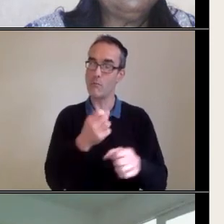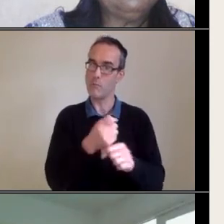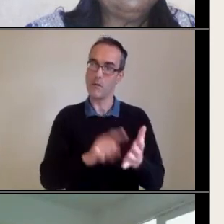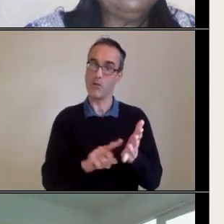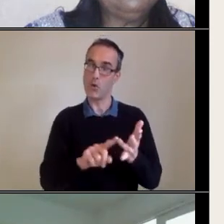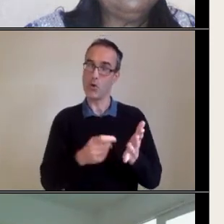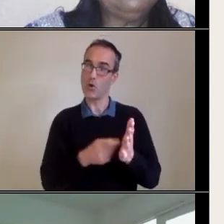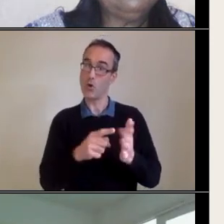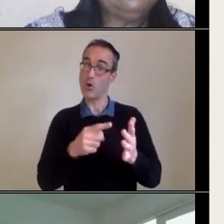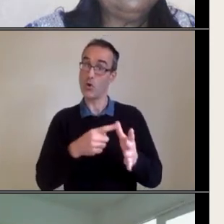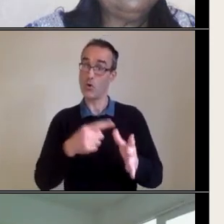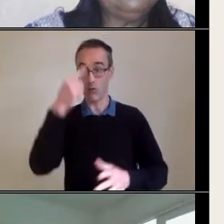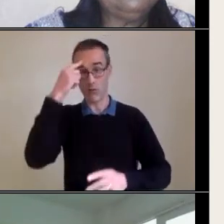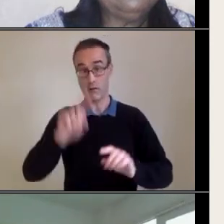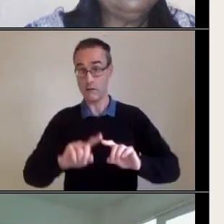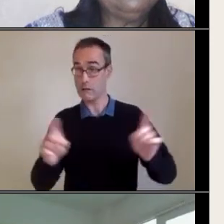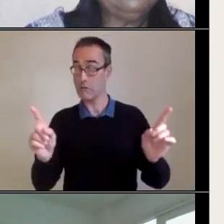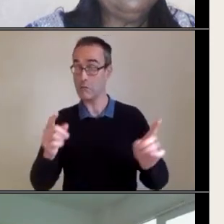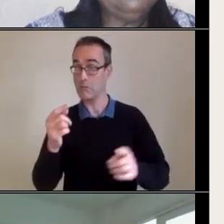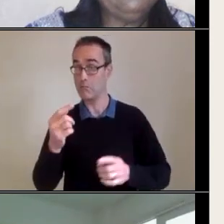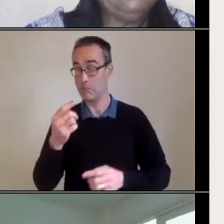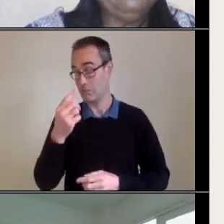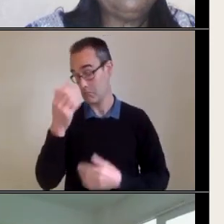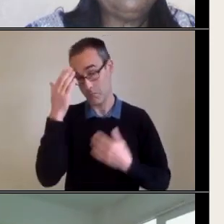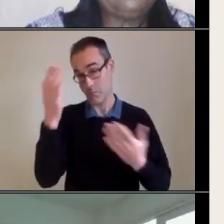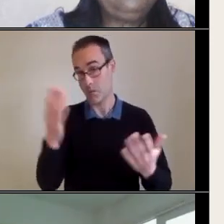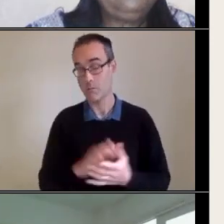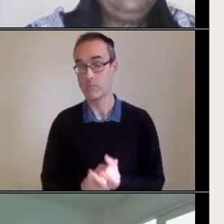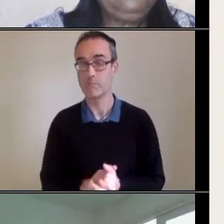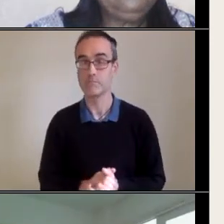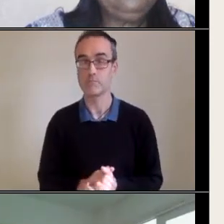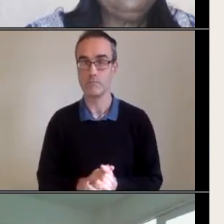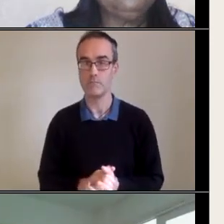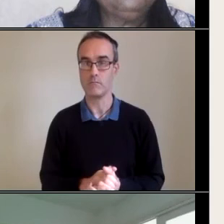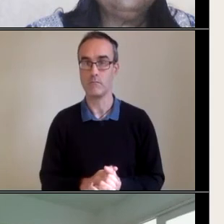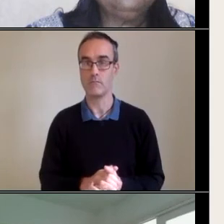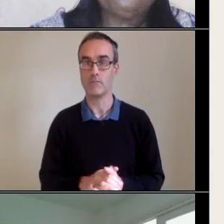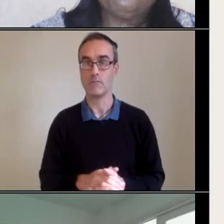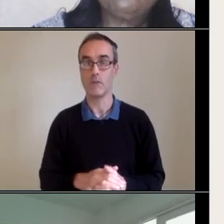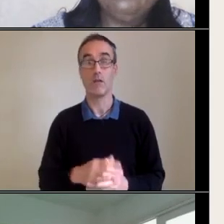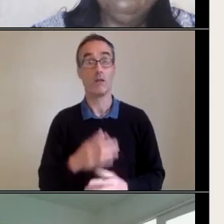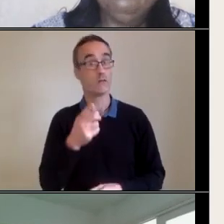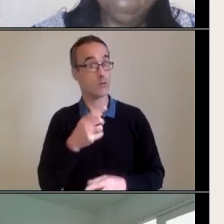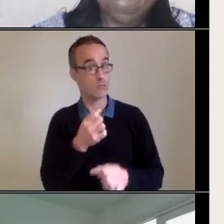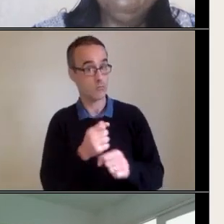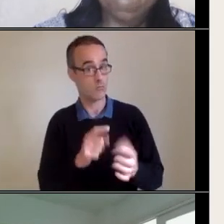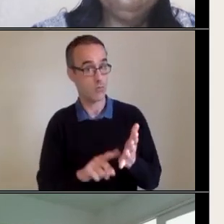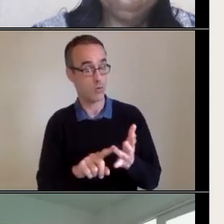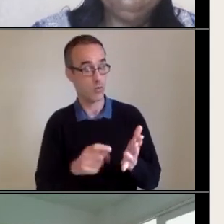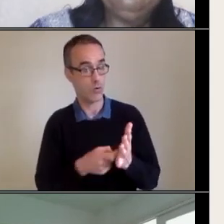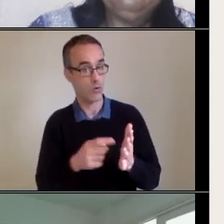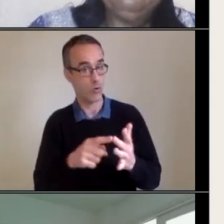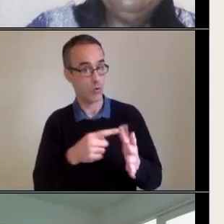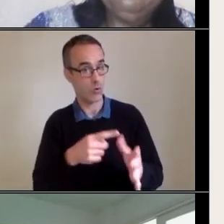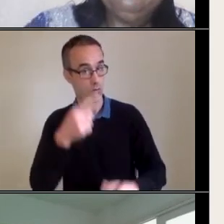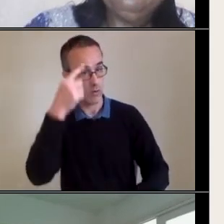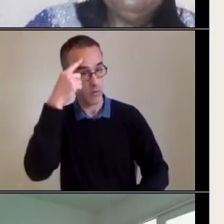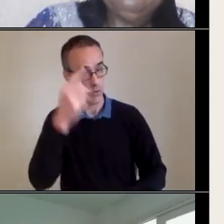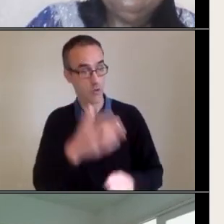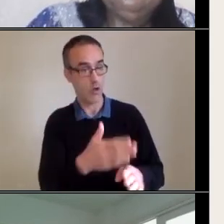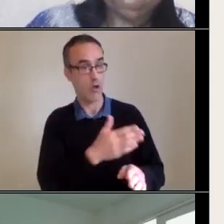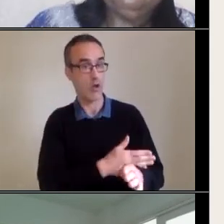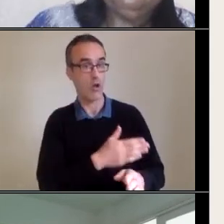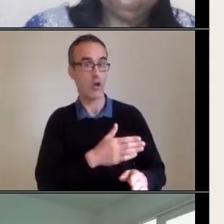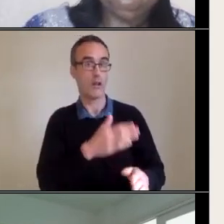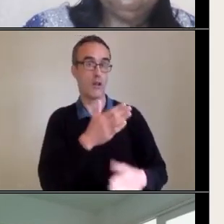there already, and then you want to drive that change. Well, Gloria, it's a good time to bring you in. How do you think early career researchers and